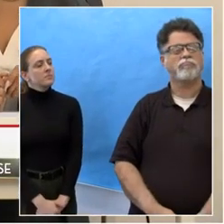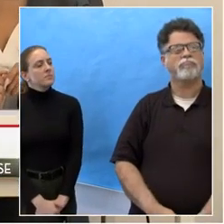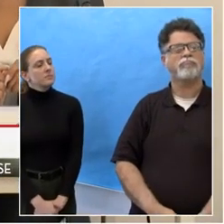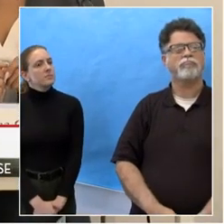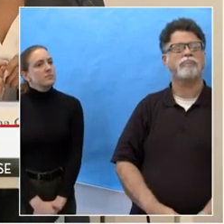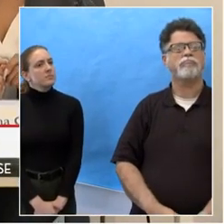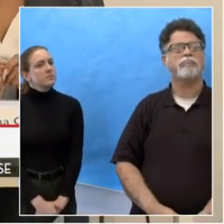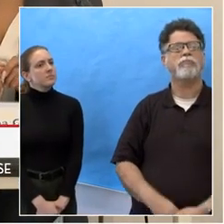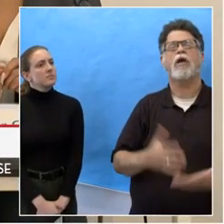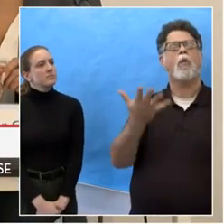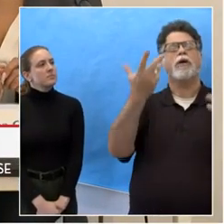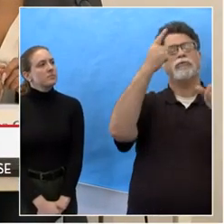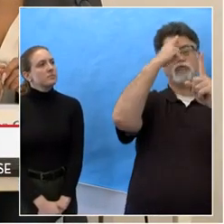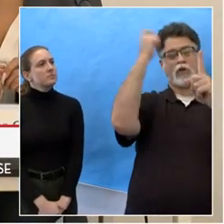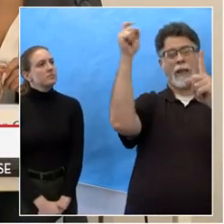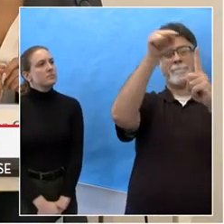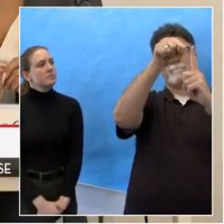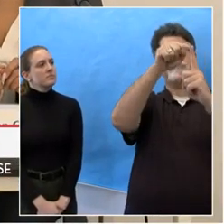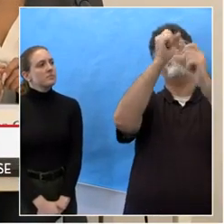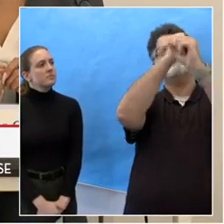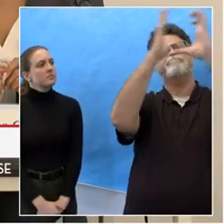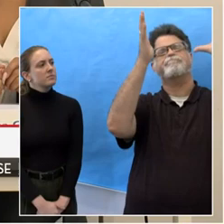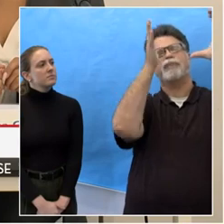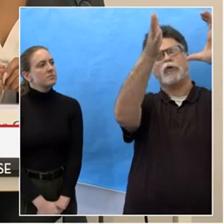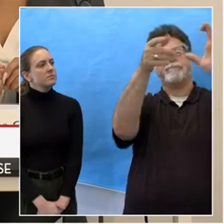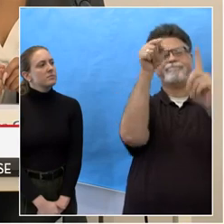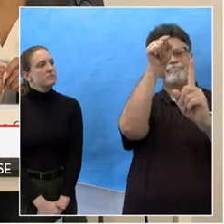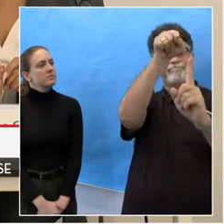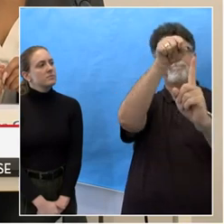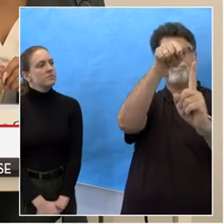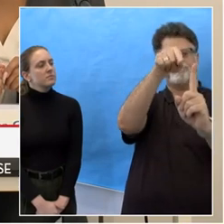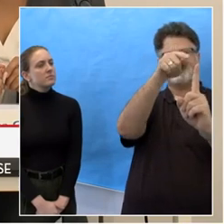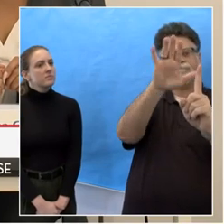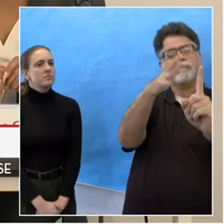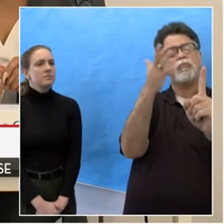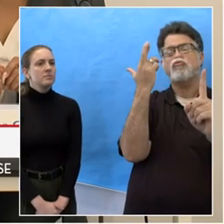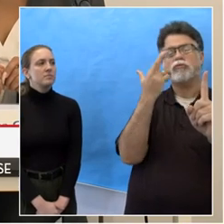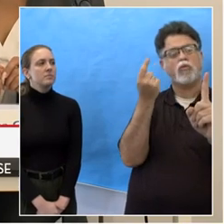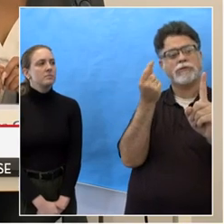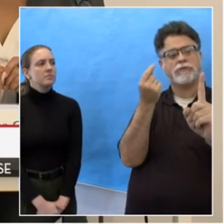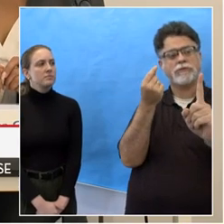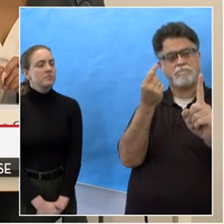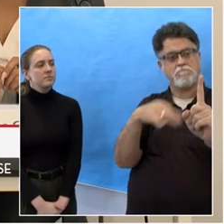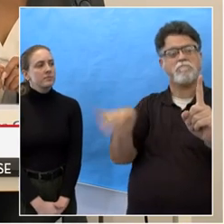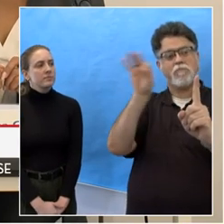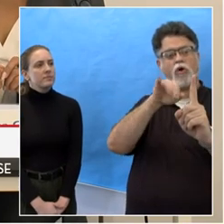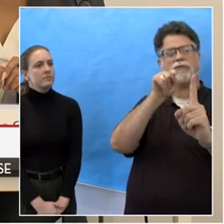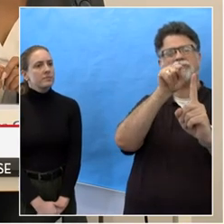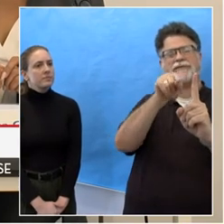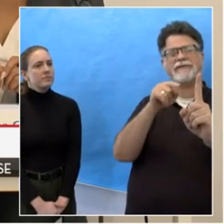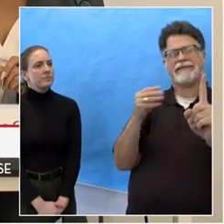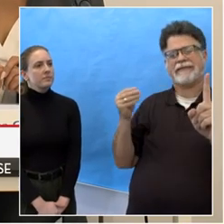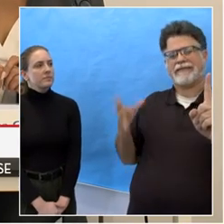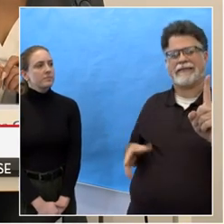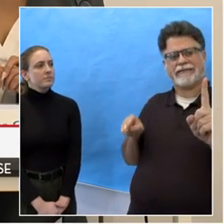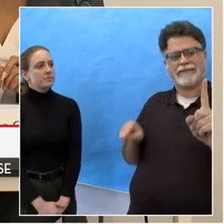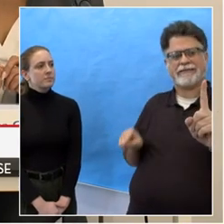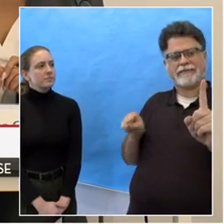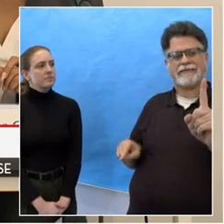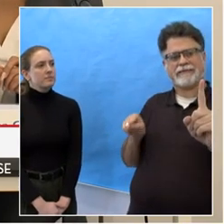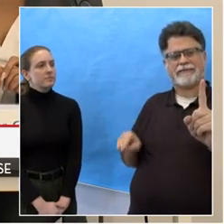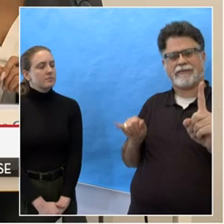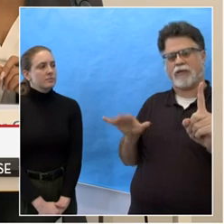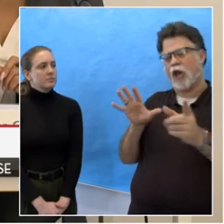be a part of the learning, as they are our primary resource for instructional leadership. They're